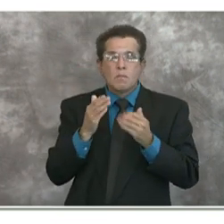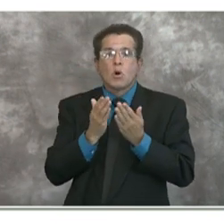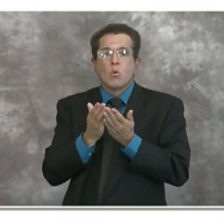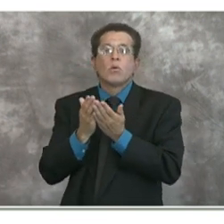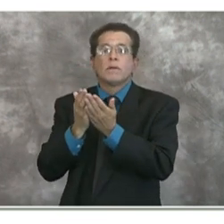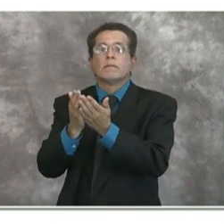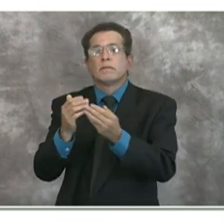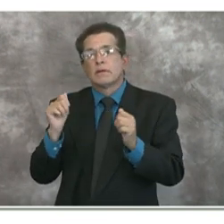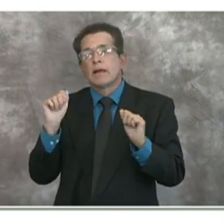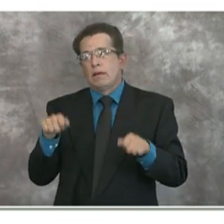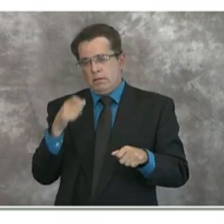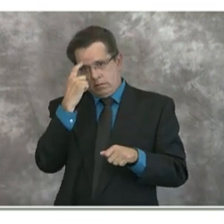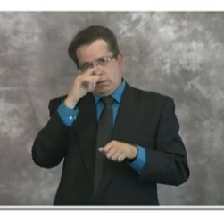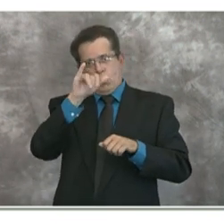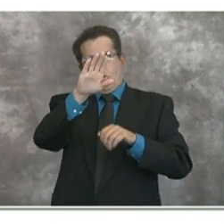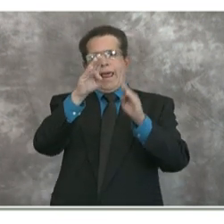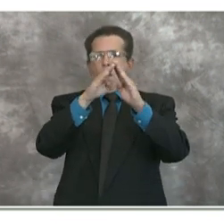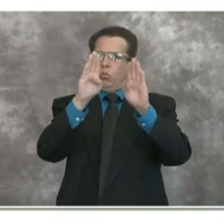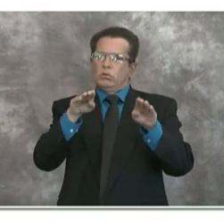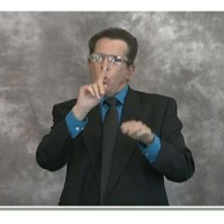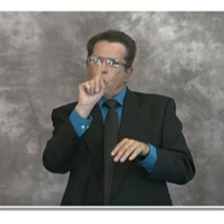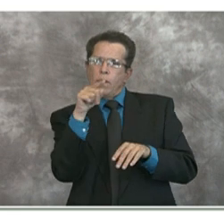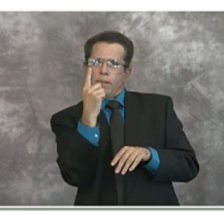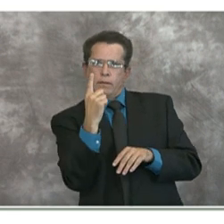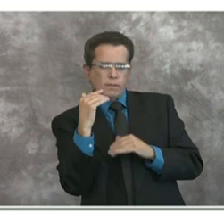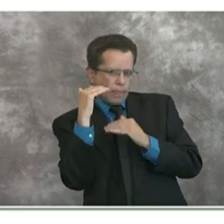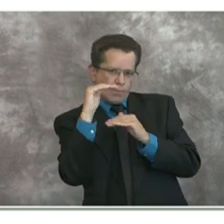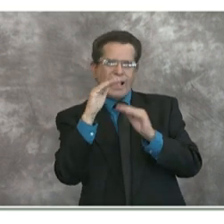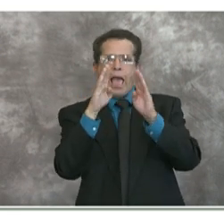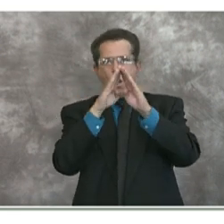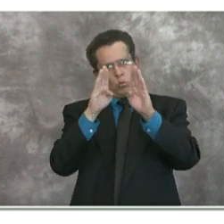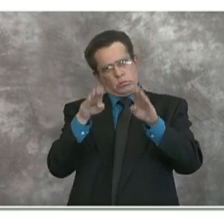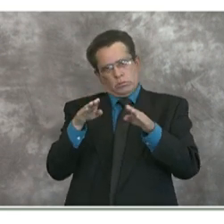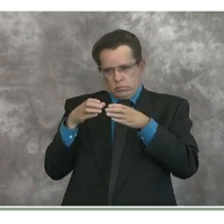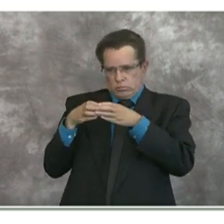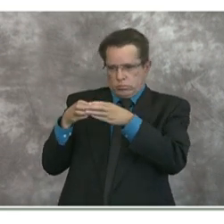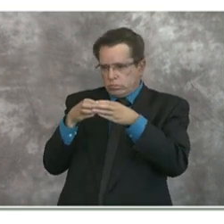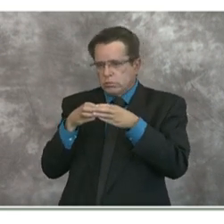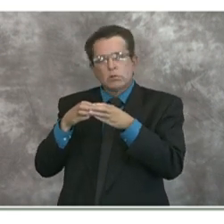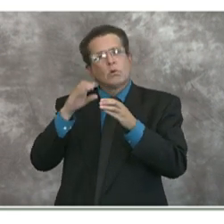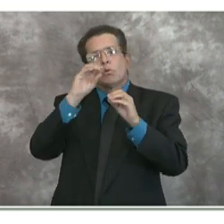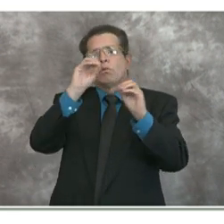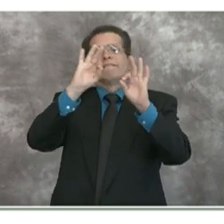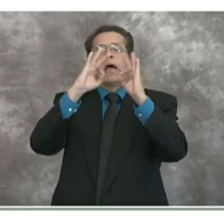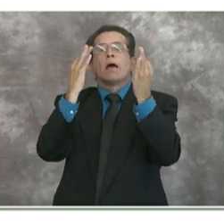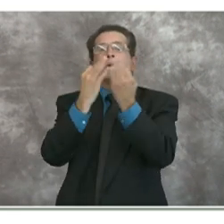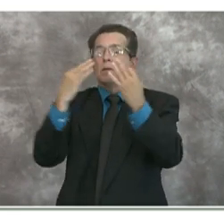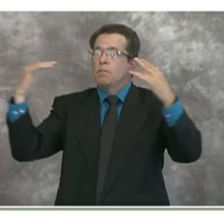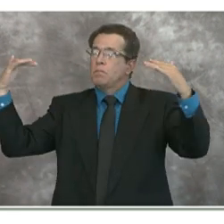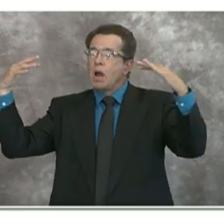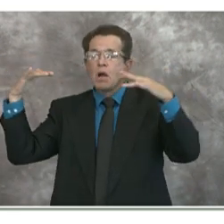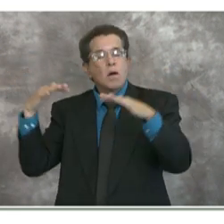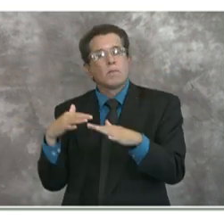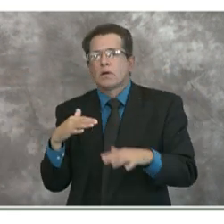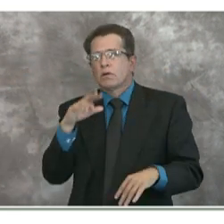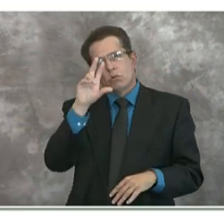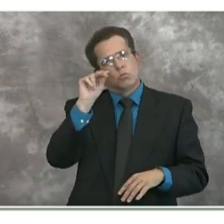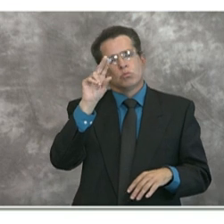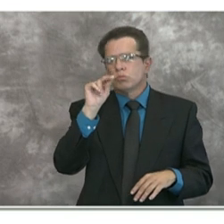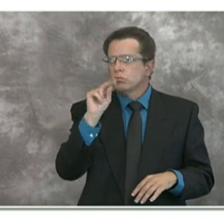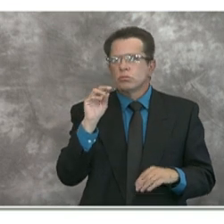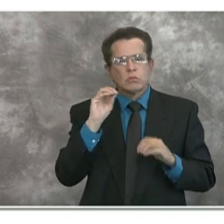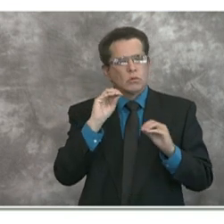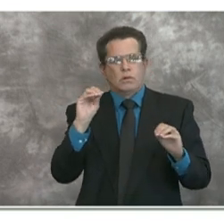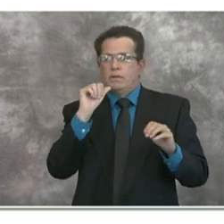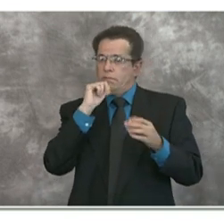Again, this is a household. It is limited to households. So no family reunions. When we say a single family, that does not mean every